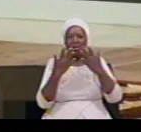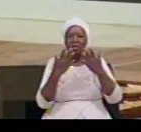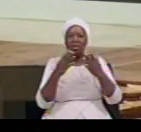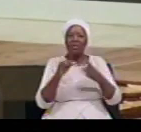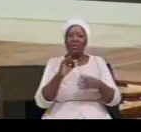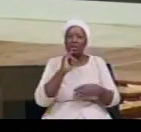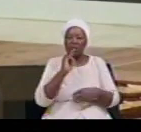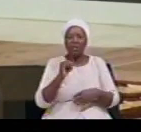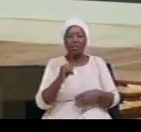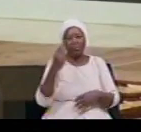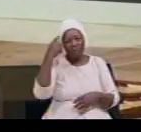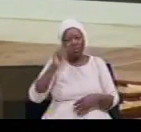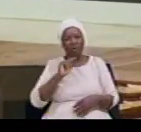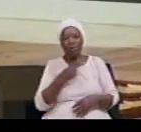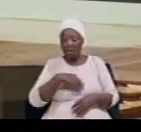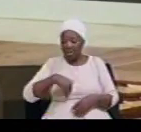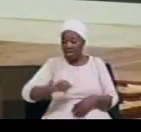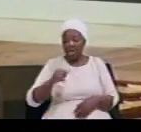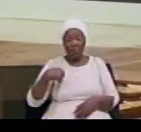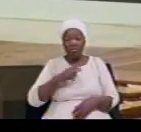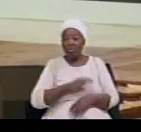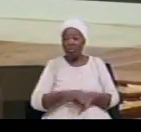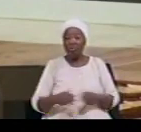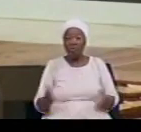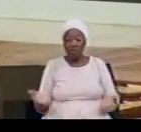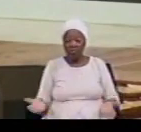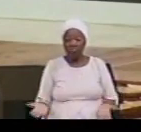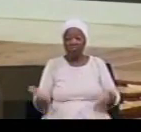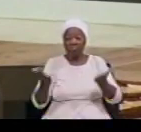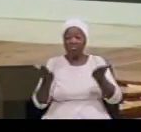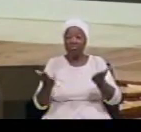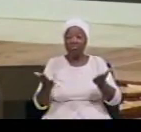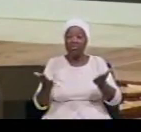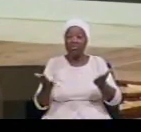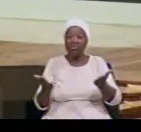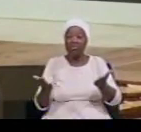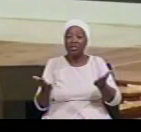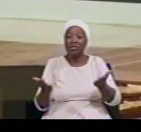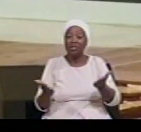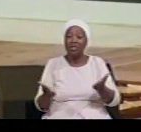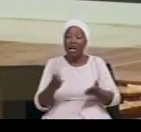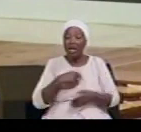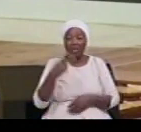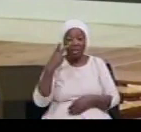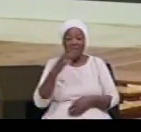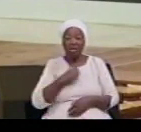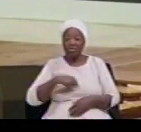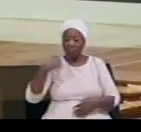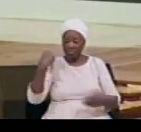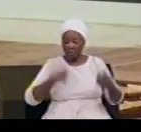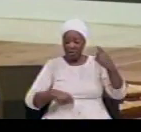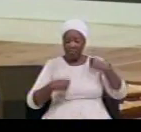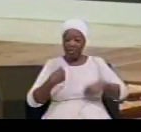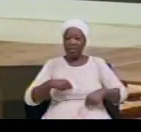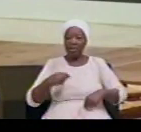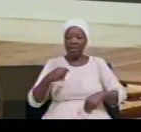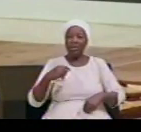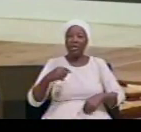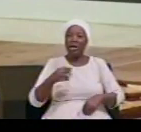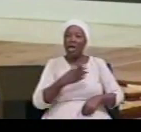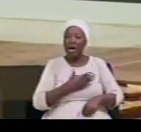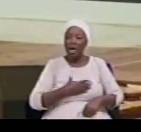earth did esteem him, stricken, smitten of God, and